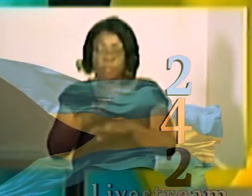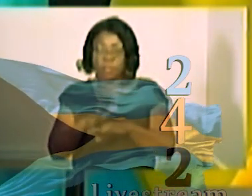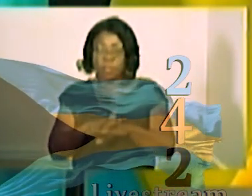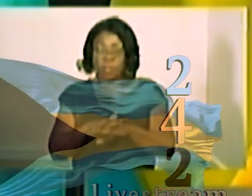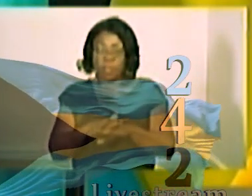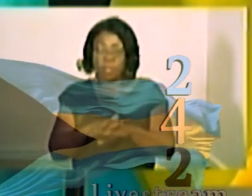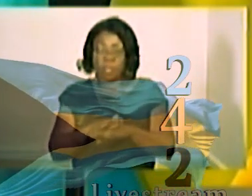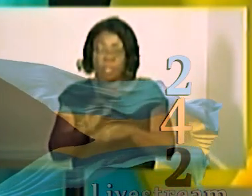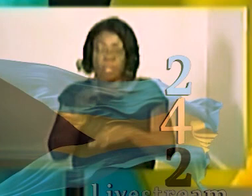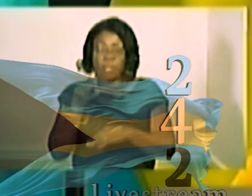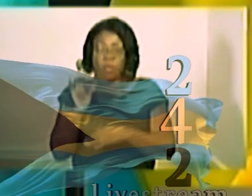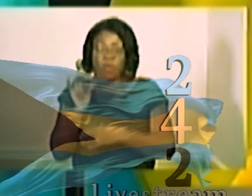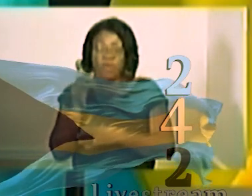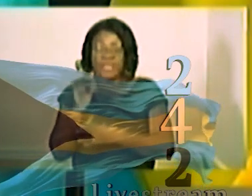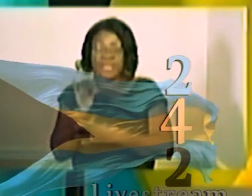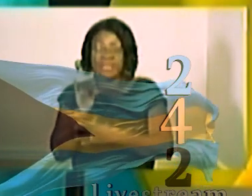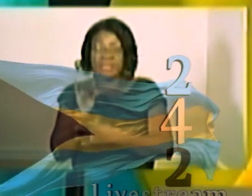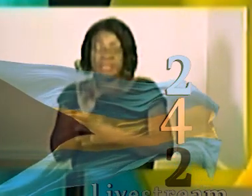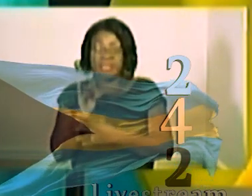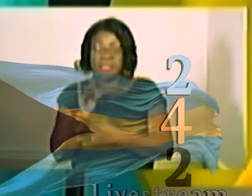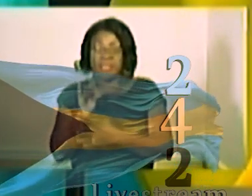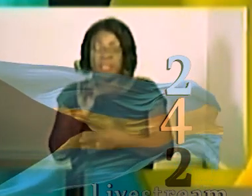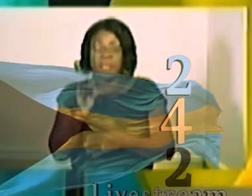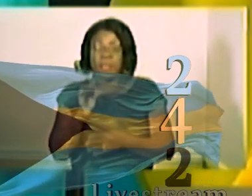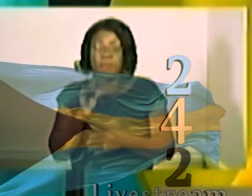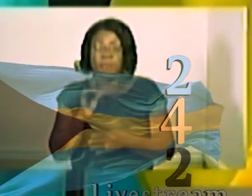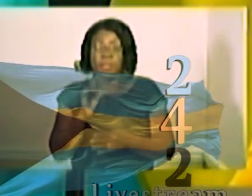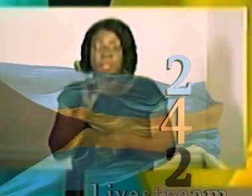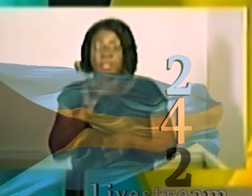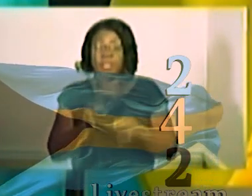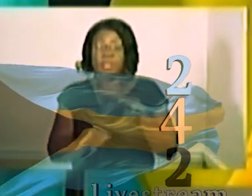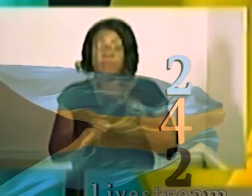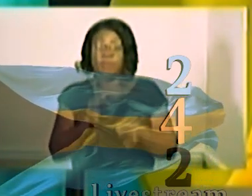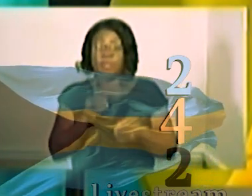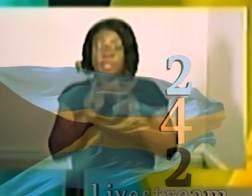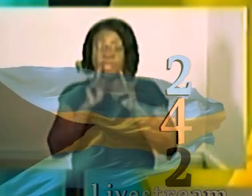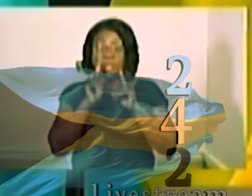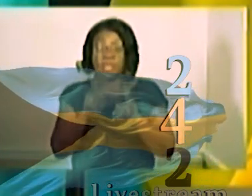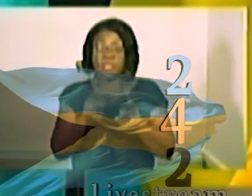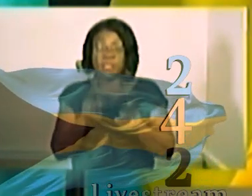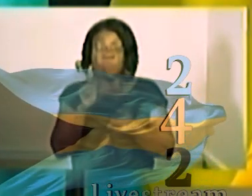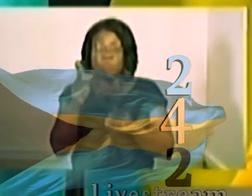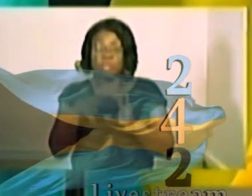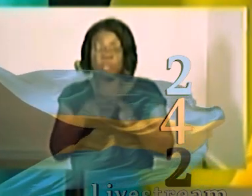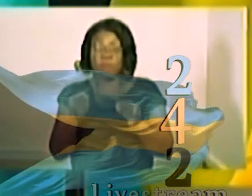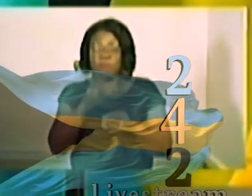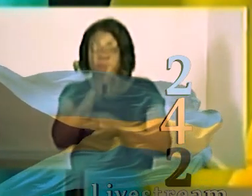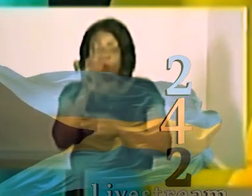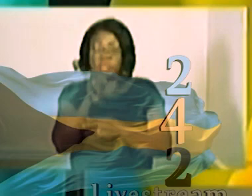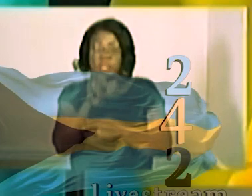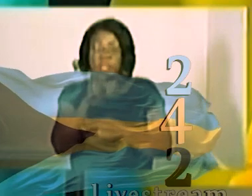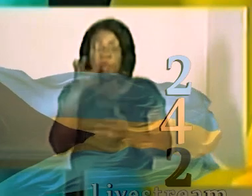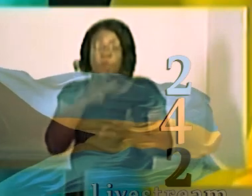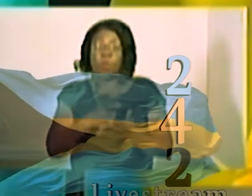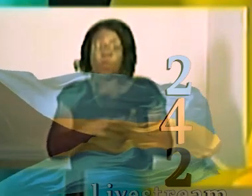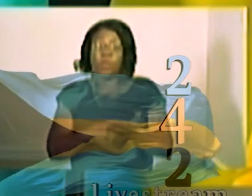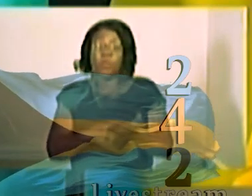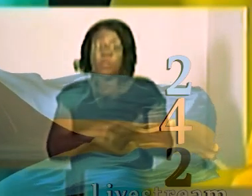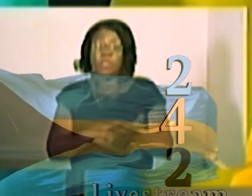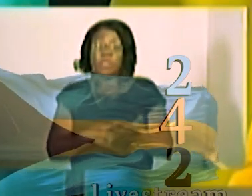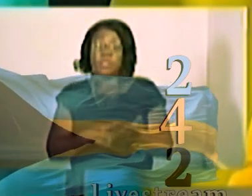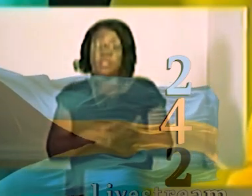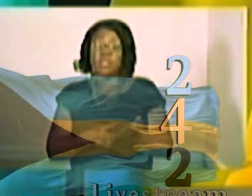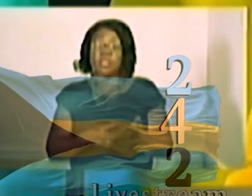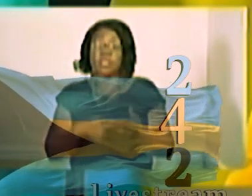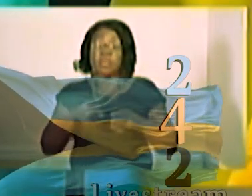COVID-19 fight, but perhaps if you can just answer one of her questions, which was, what was the exact breach that